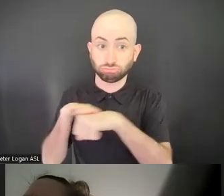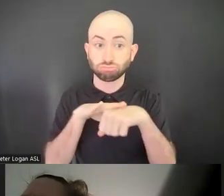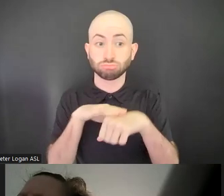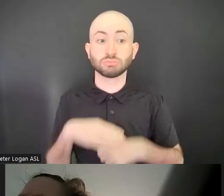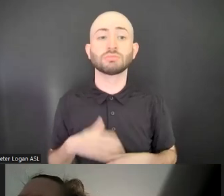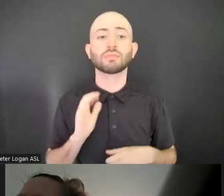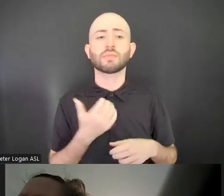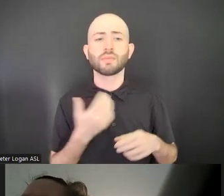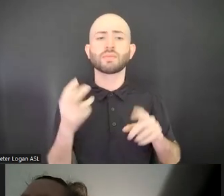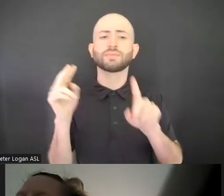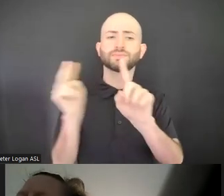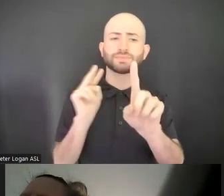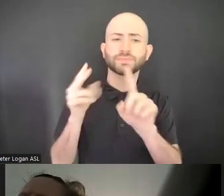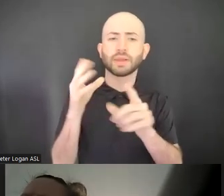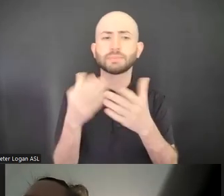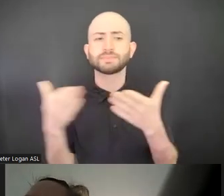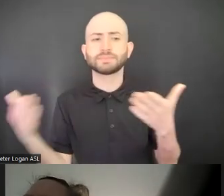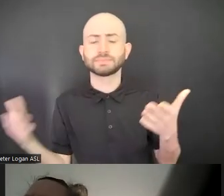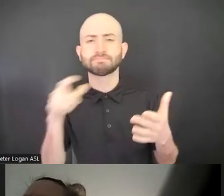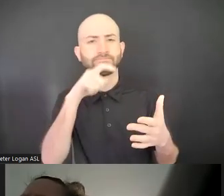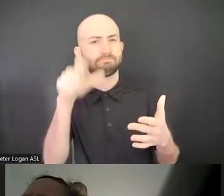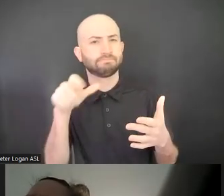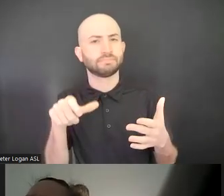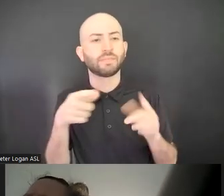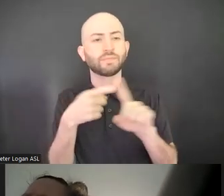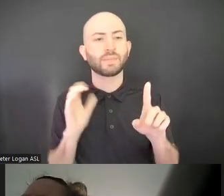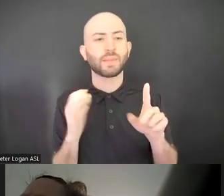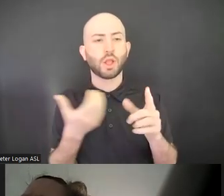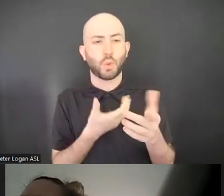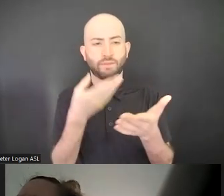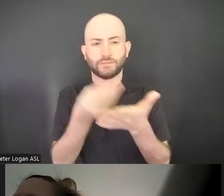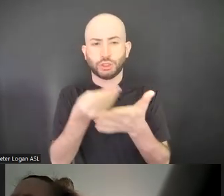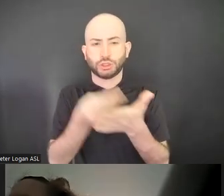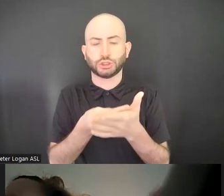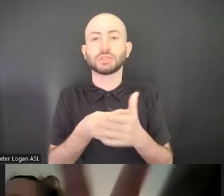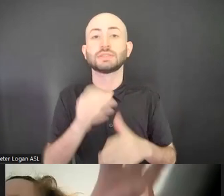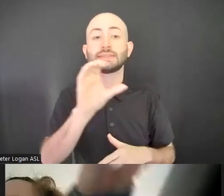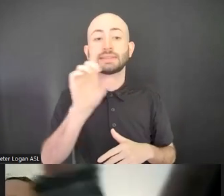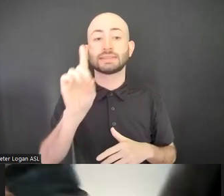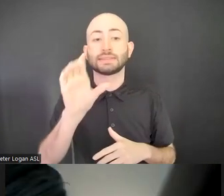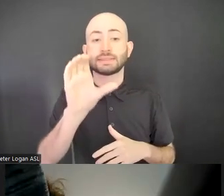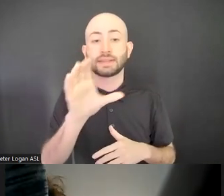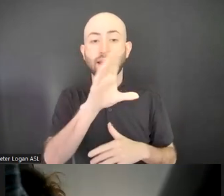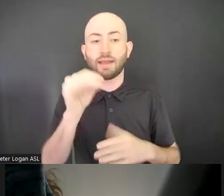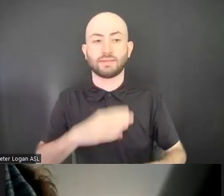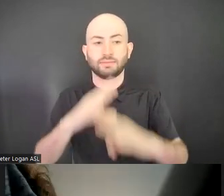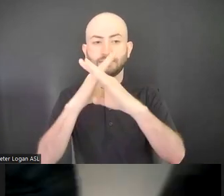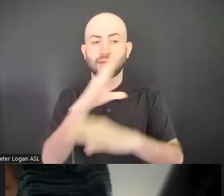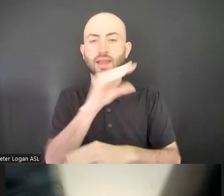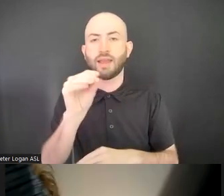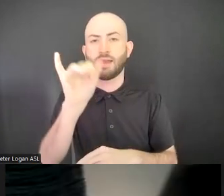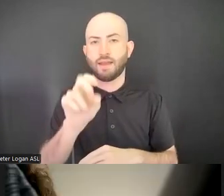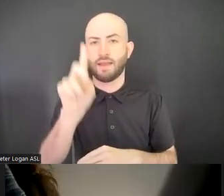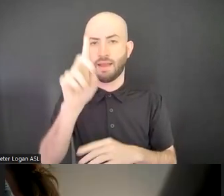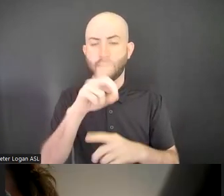and materials are not necessarily those of our funders. The Center for Disease Control and Prevention and the Indiana Department of Health